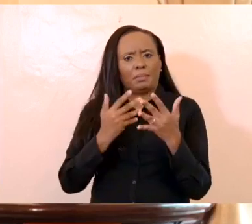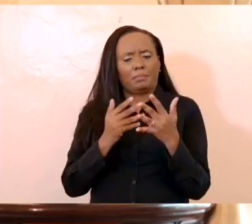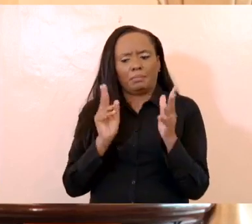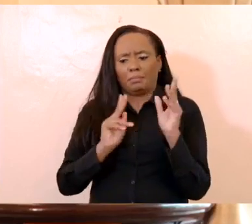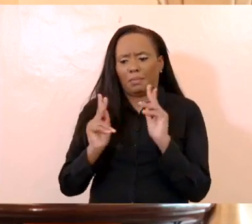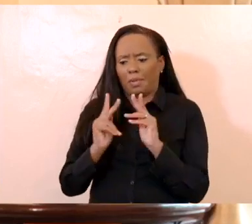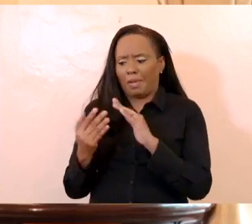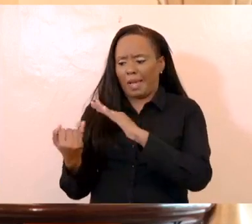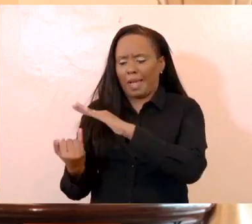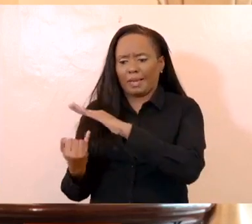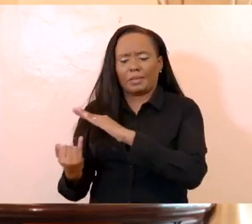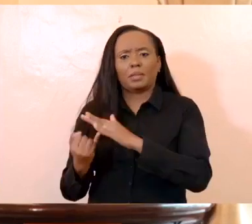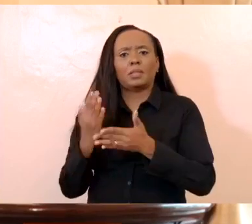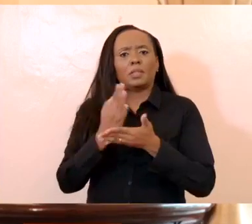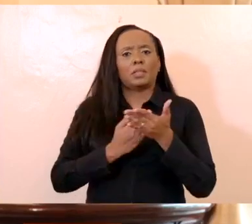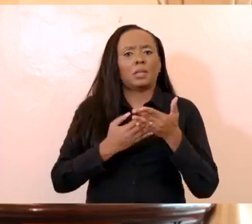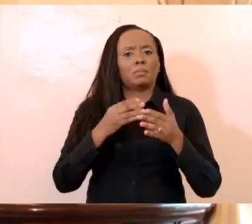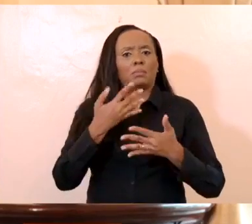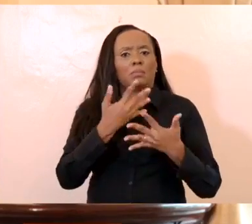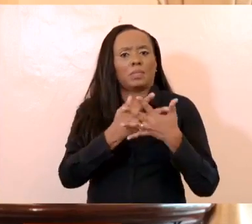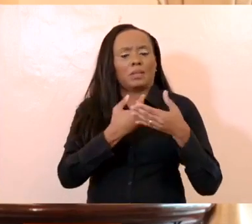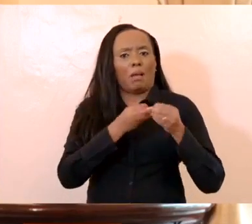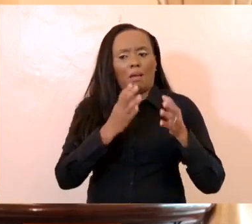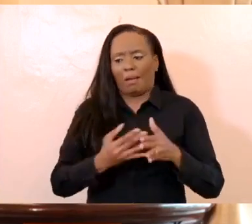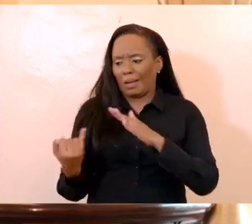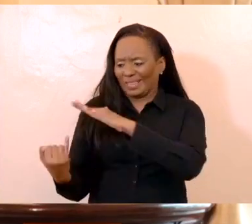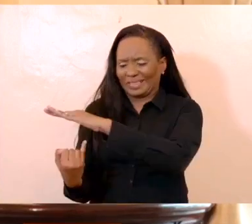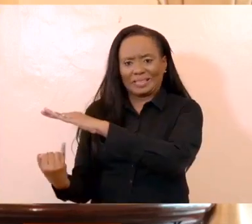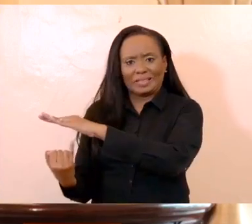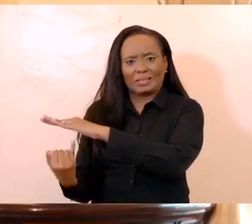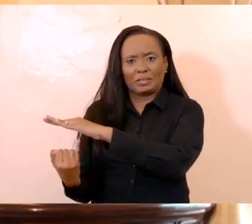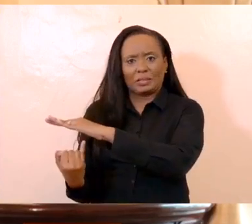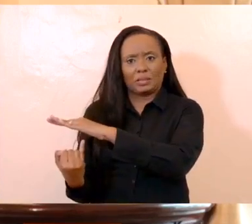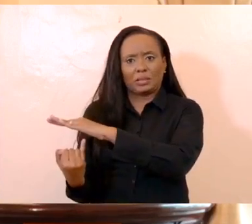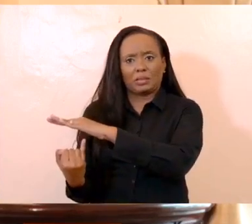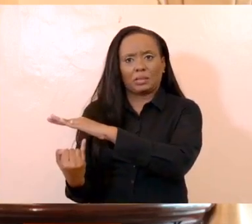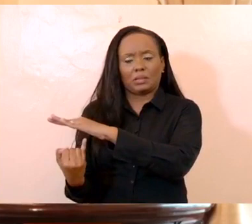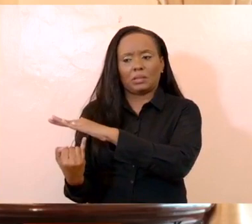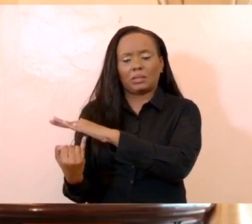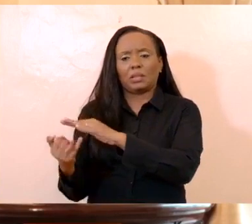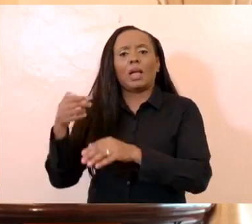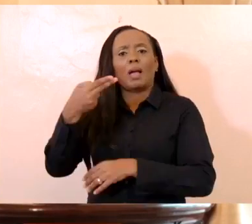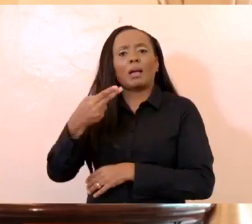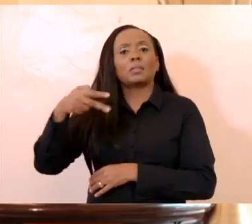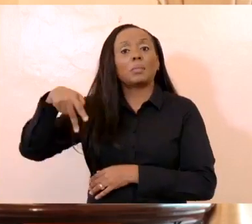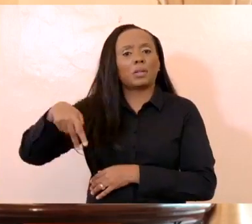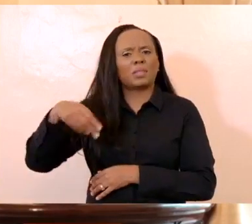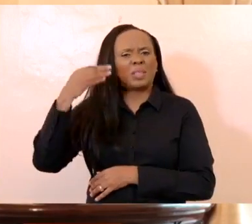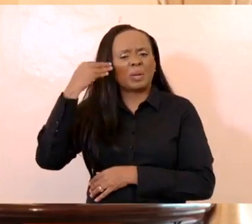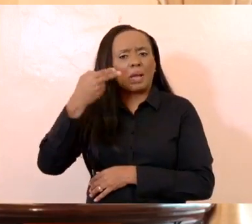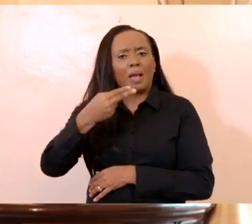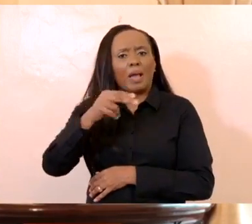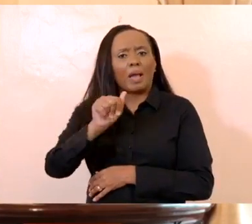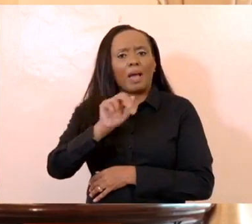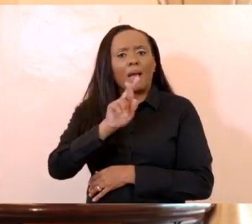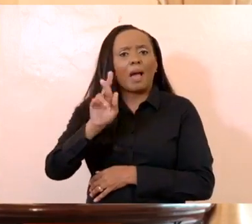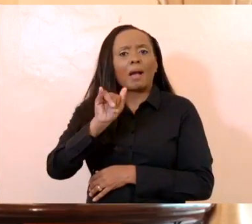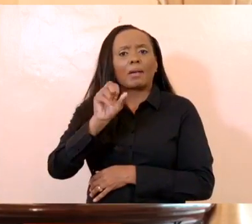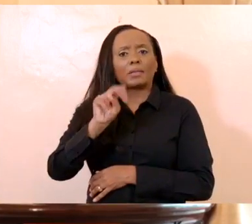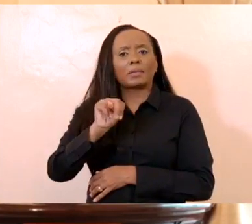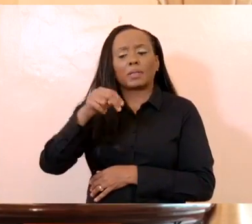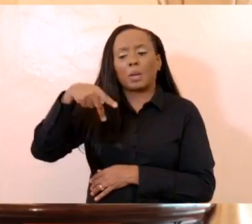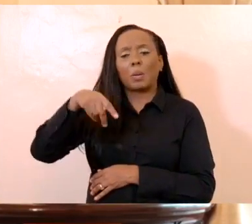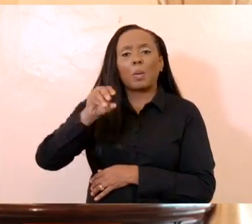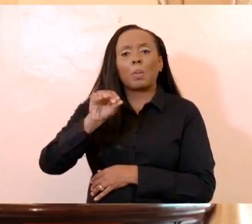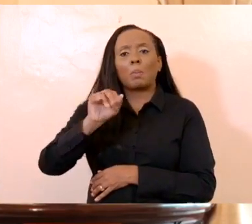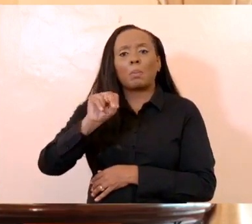who were isolated, we had prison officers who were isolated at the Harrison Point facility who have reported back for duty,